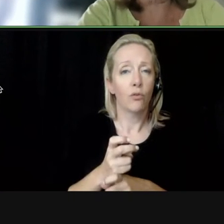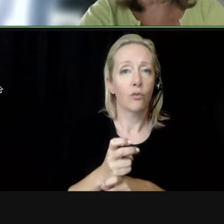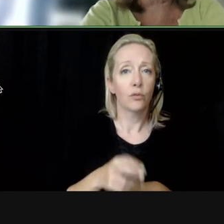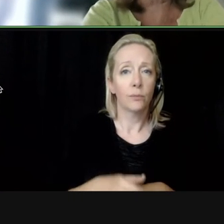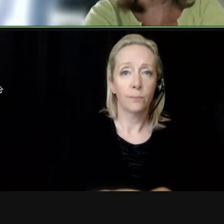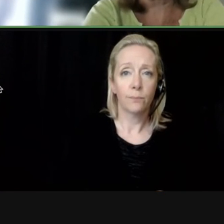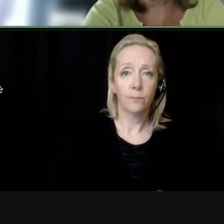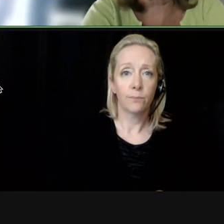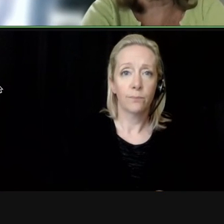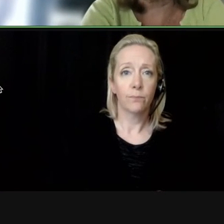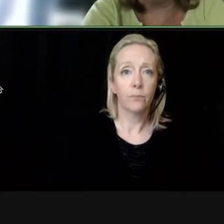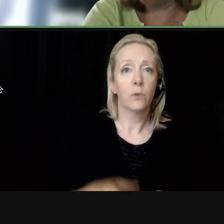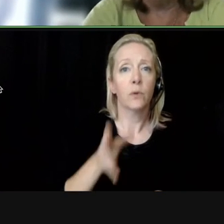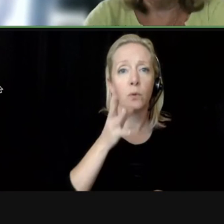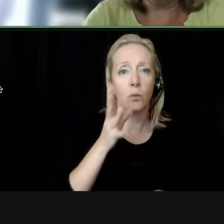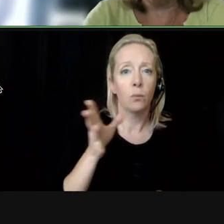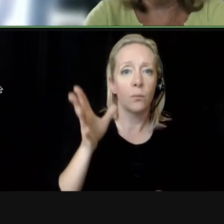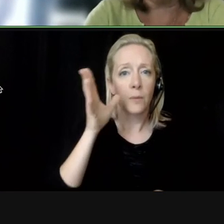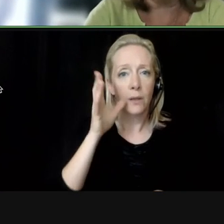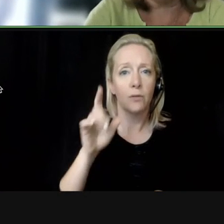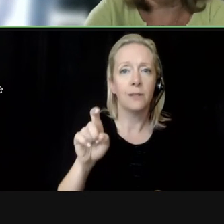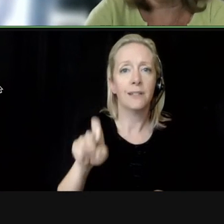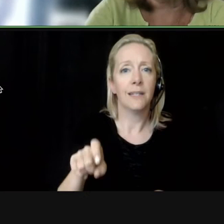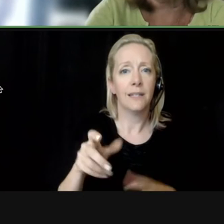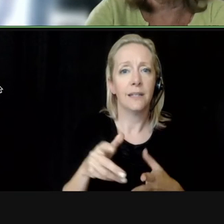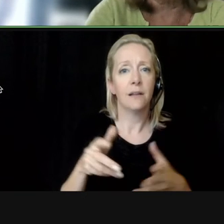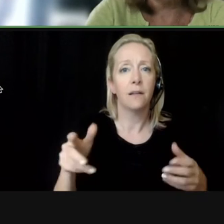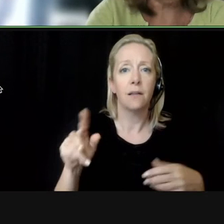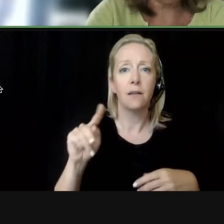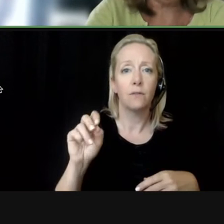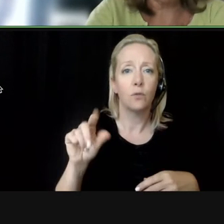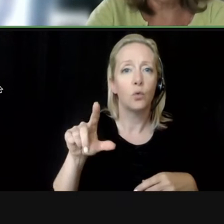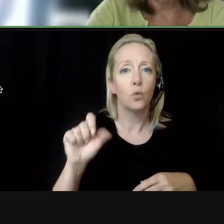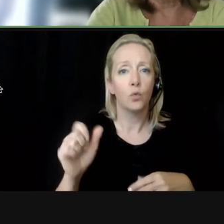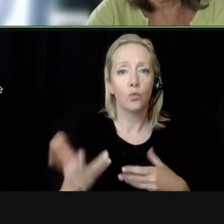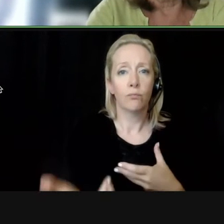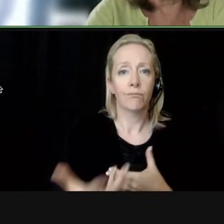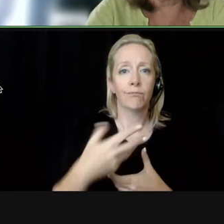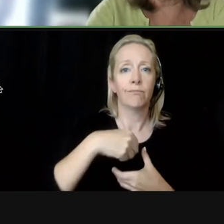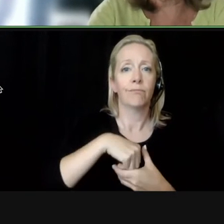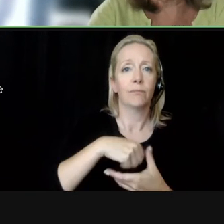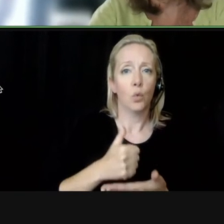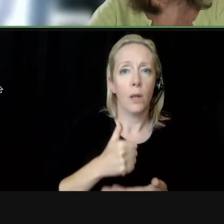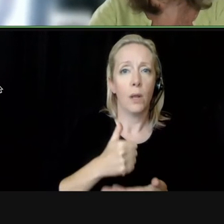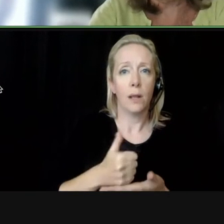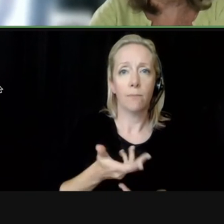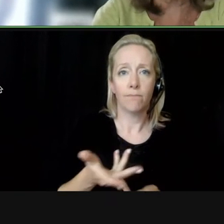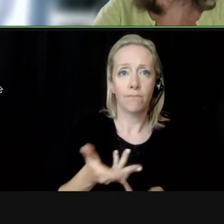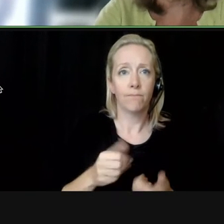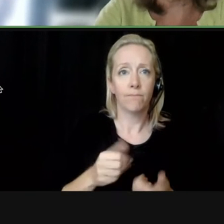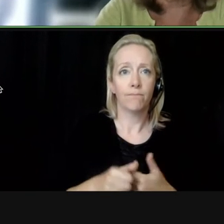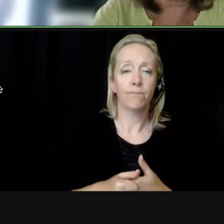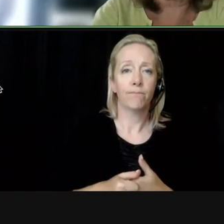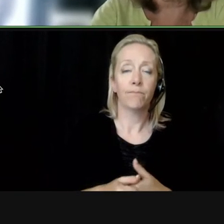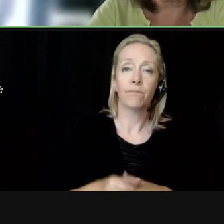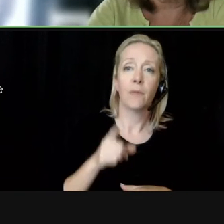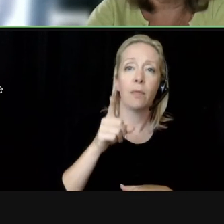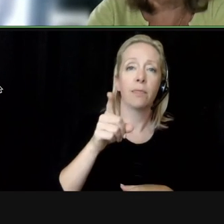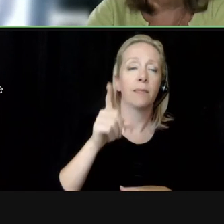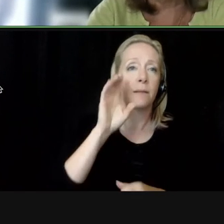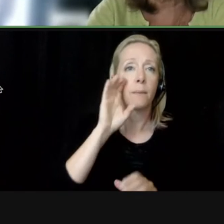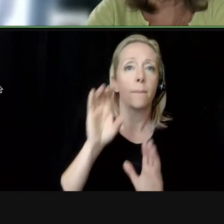And so parents need as many tools in their shed as possible. So this is just a picture